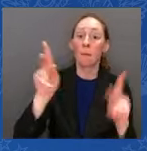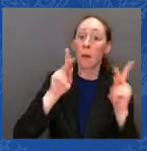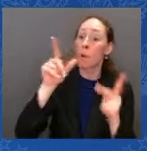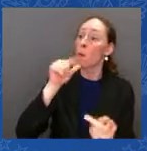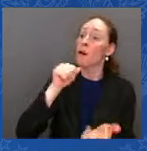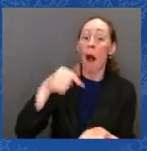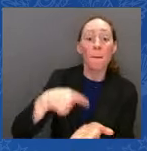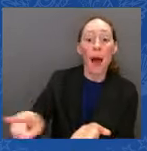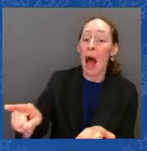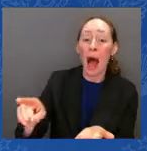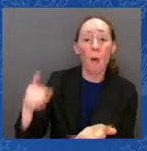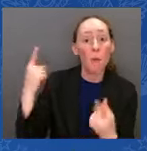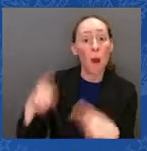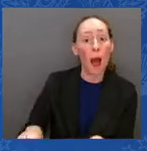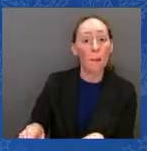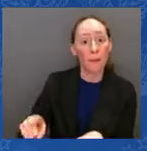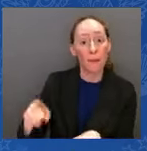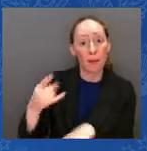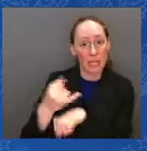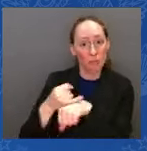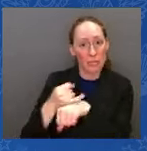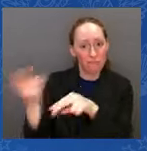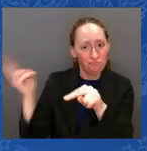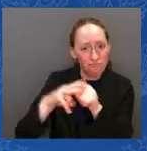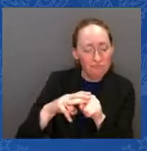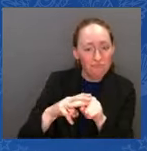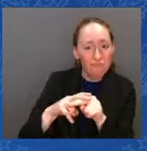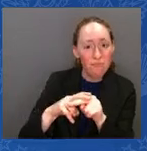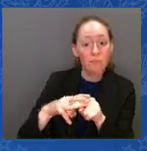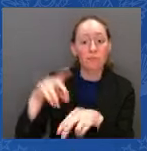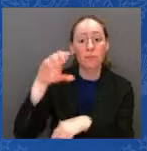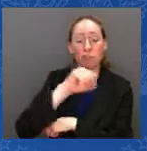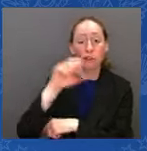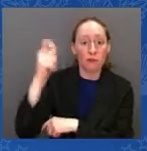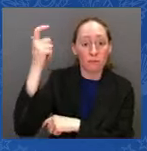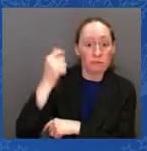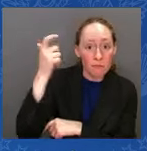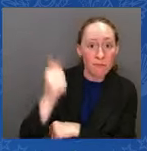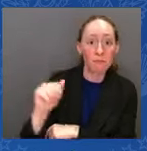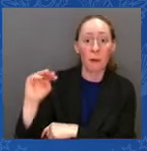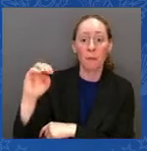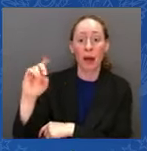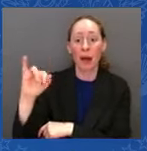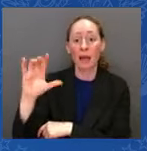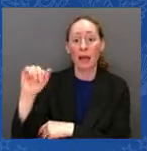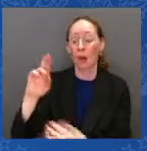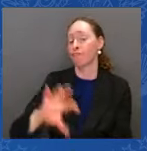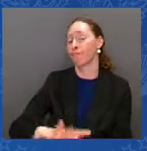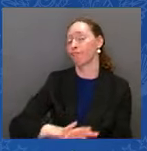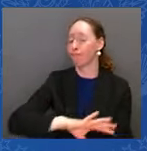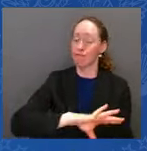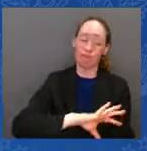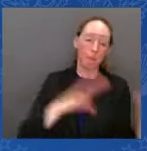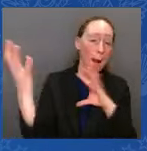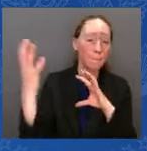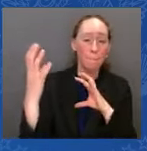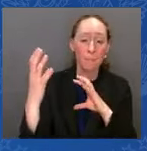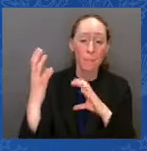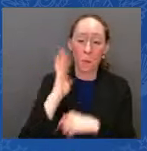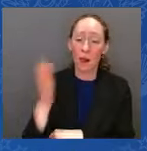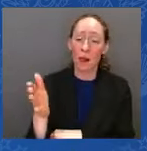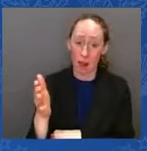payments for Social Security, Medicare, our troops, veterans could all be halted or delayed. According again to Moody's, 8 million Americans would lose